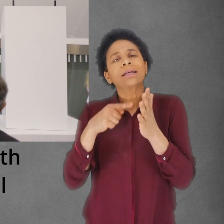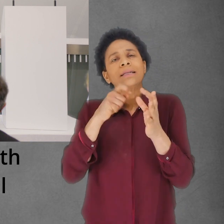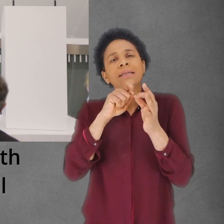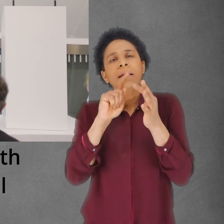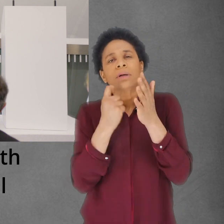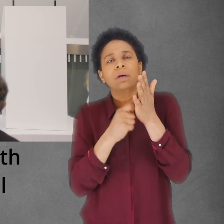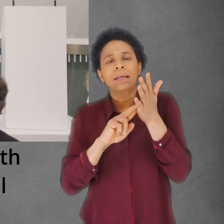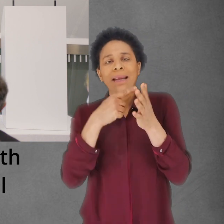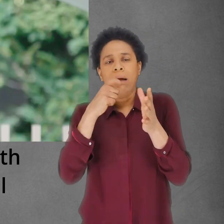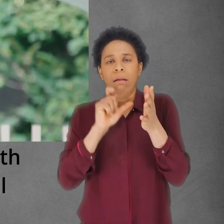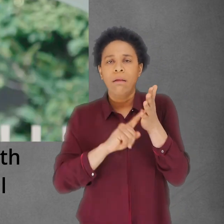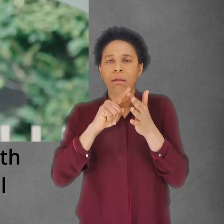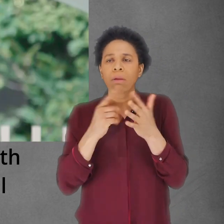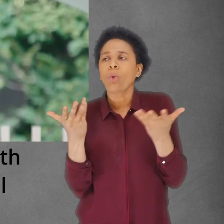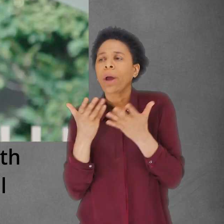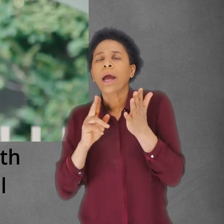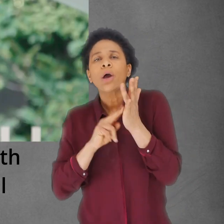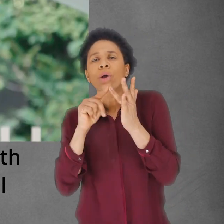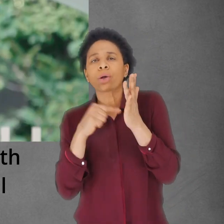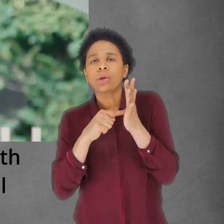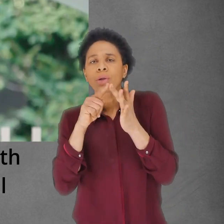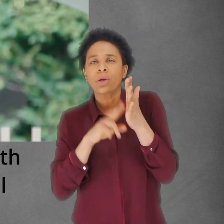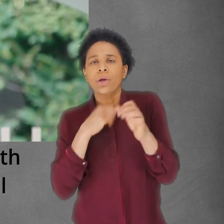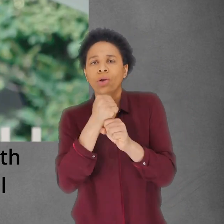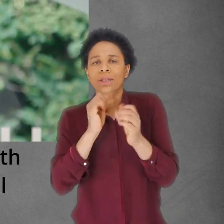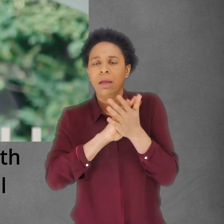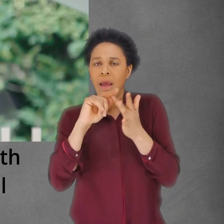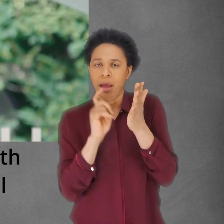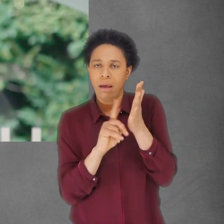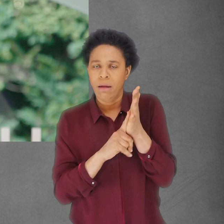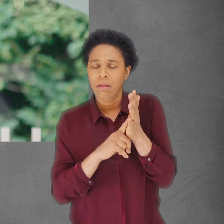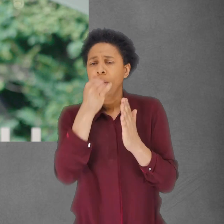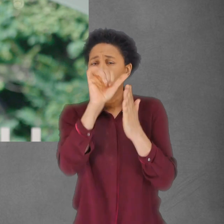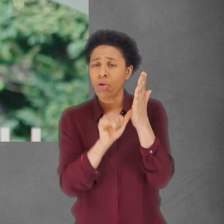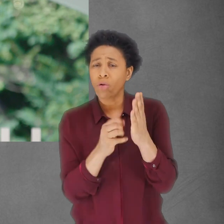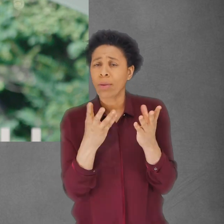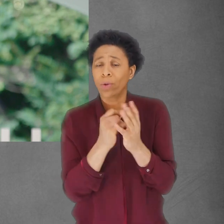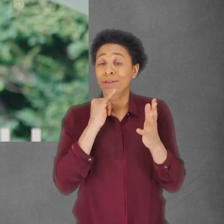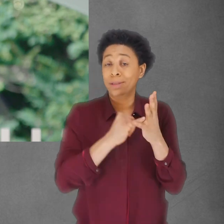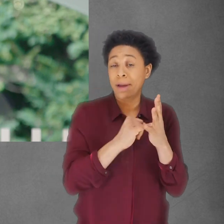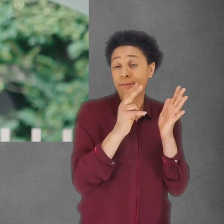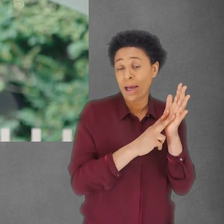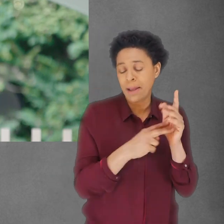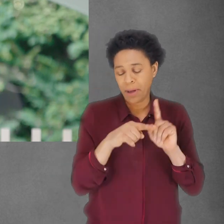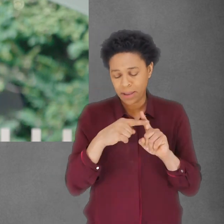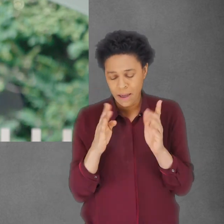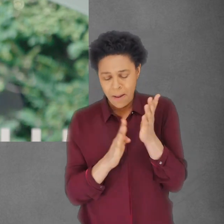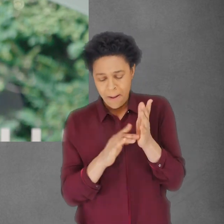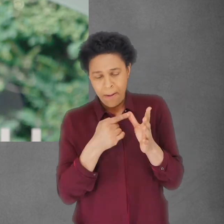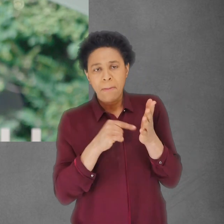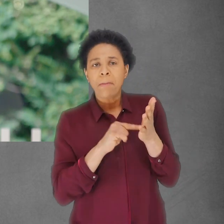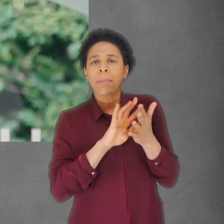partners, programmed with Sumayya and the CEO of Notting Hill Carnival, Matthew Phillip, and artist Alvaro